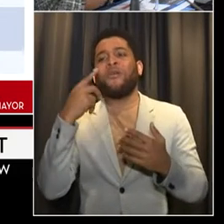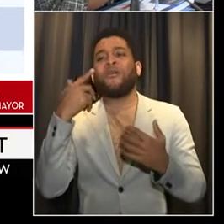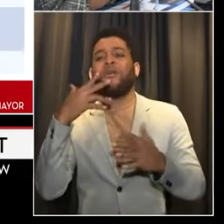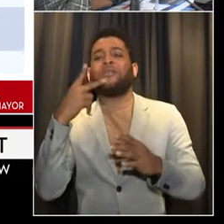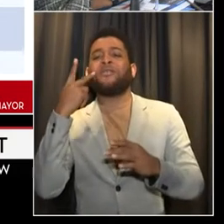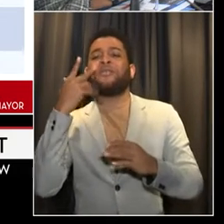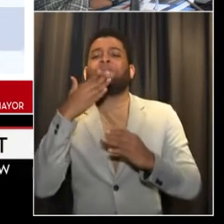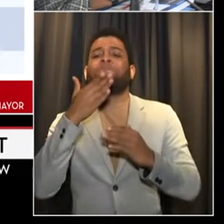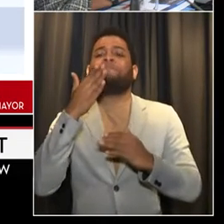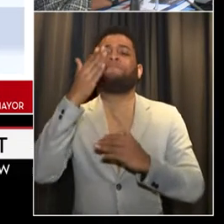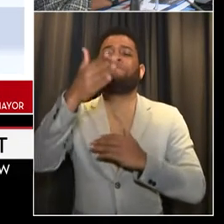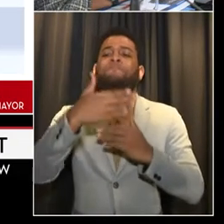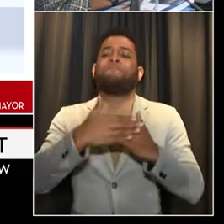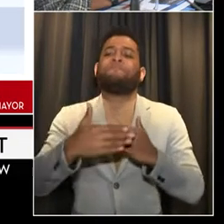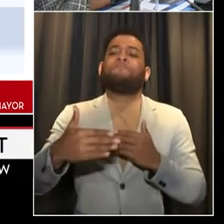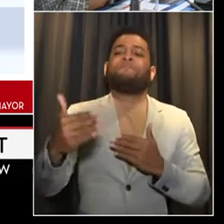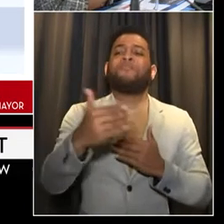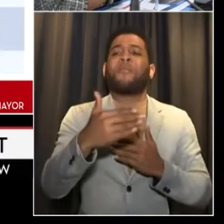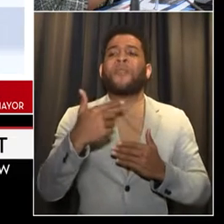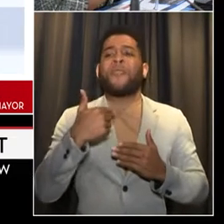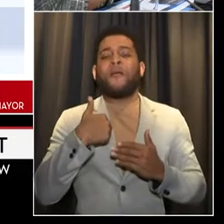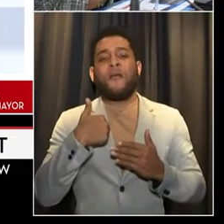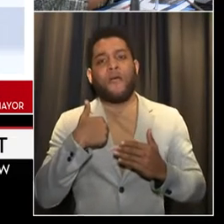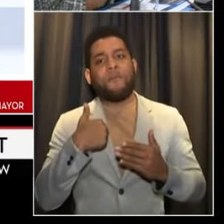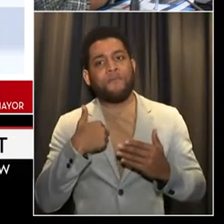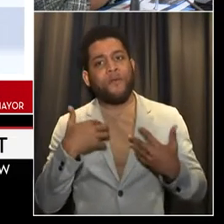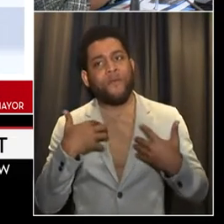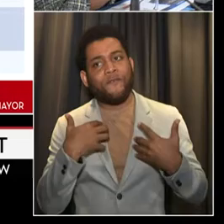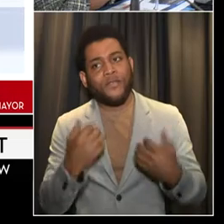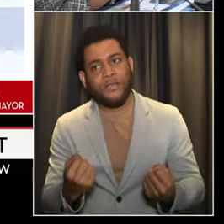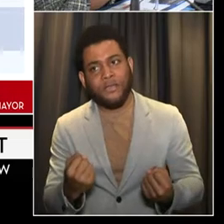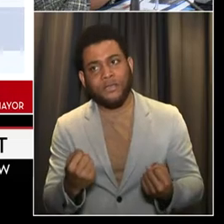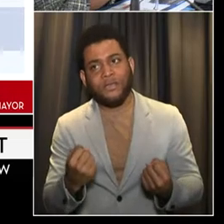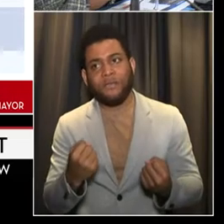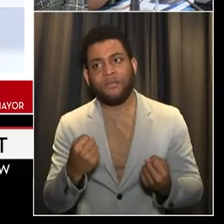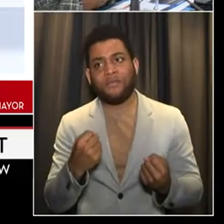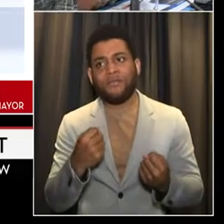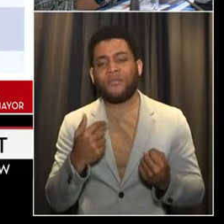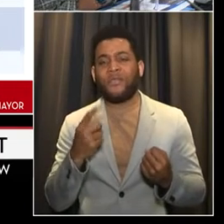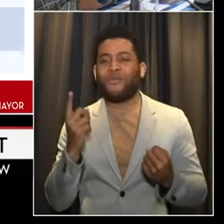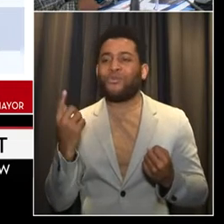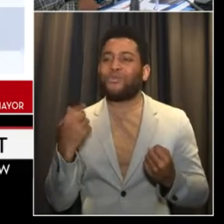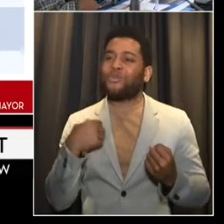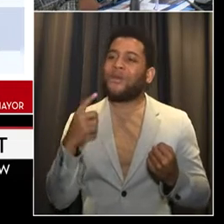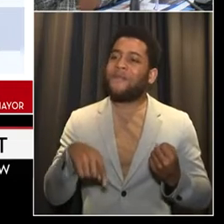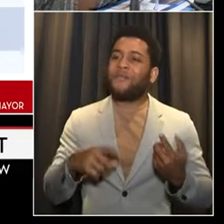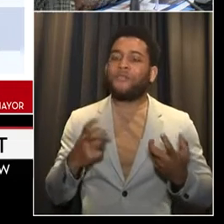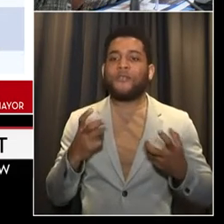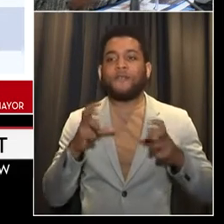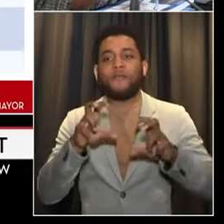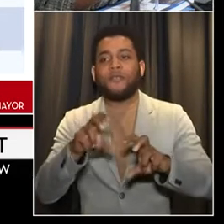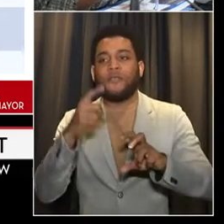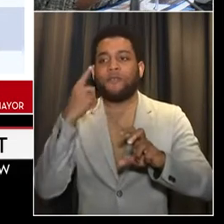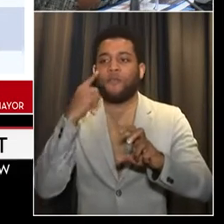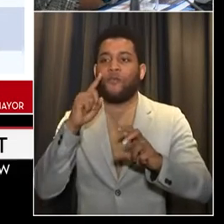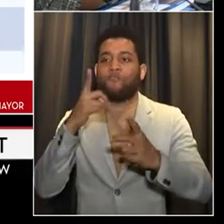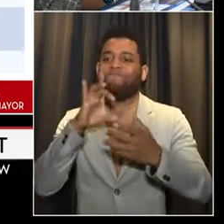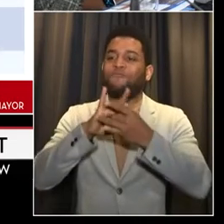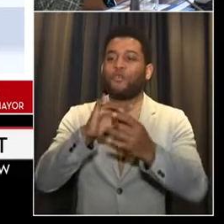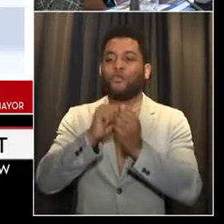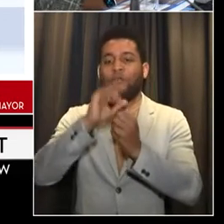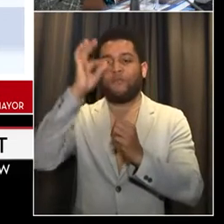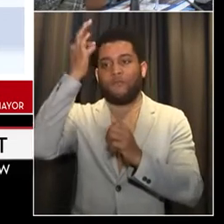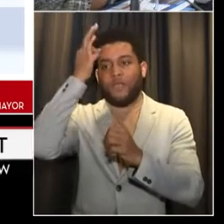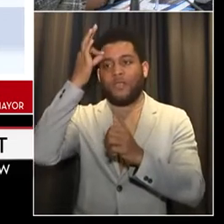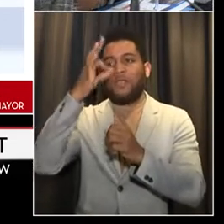deeply confident that with the investment that's been put in relationships with our federal and local law